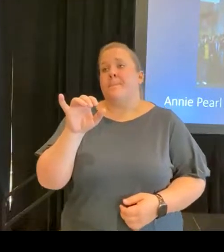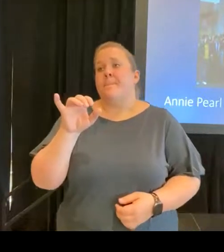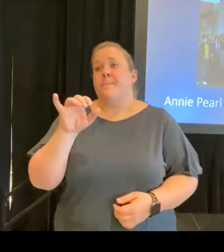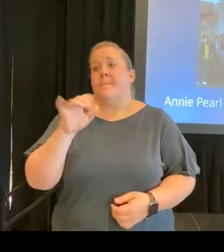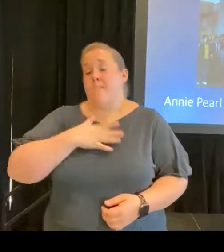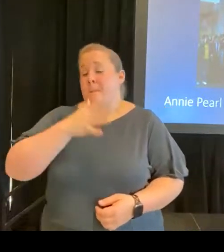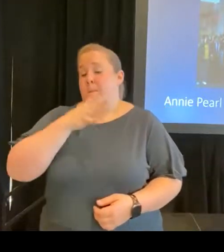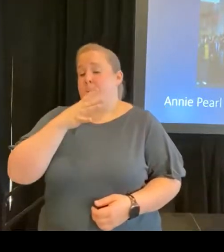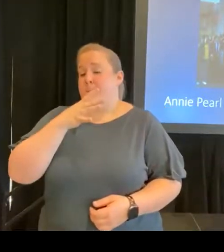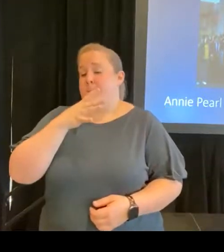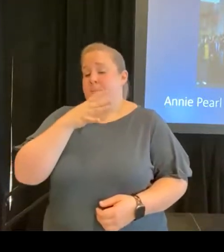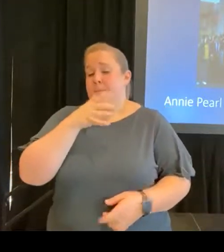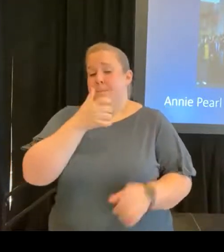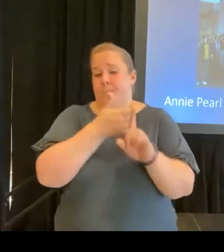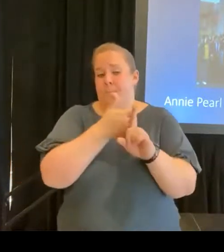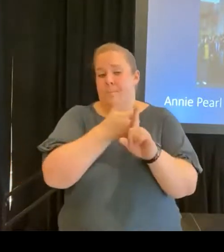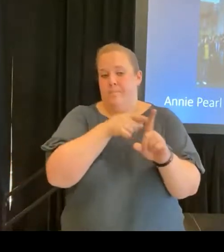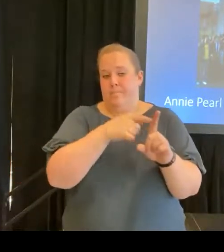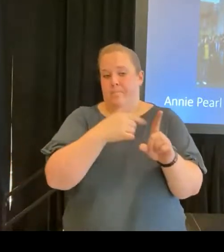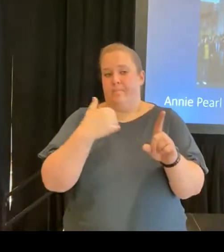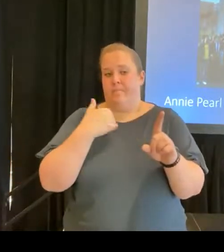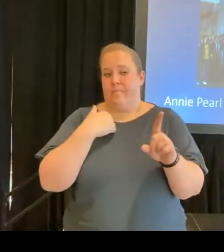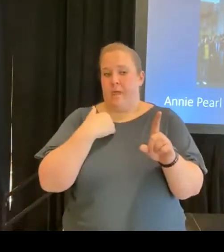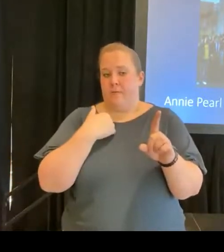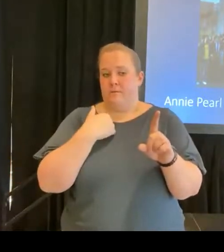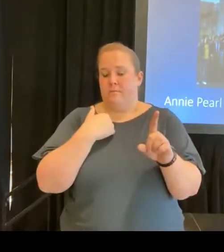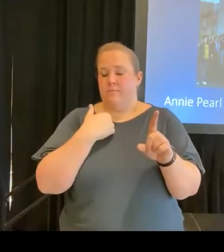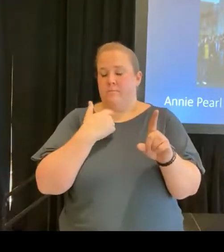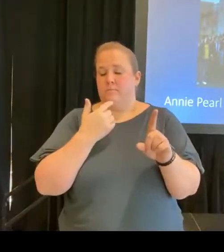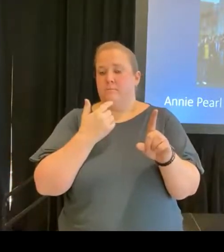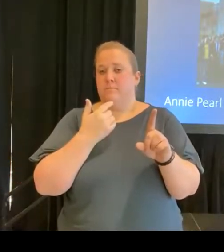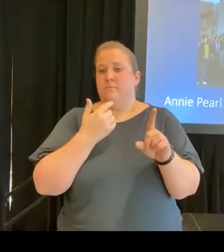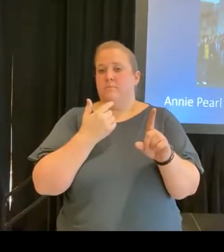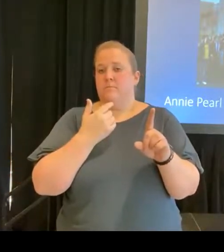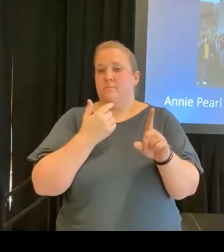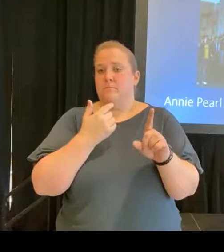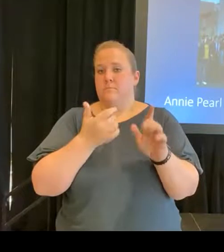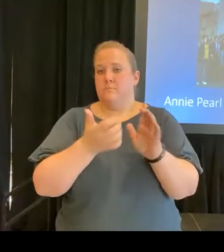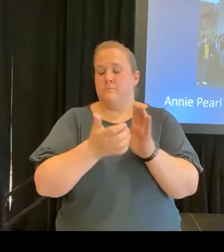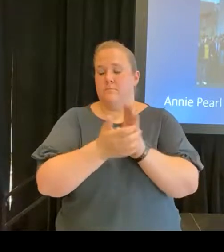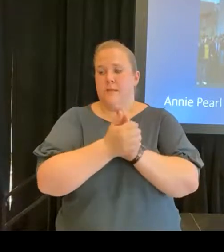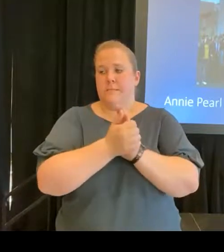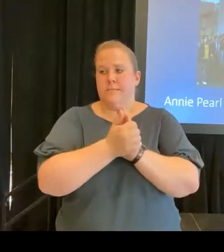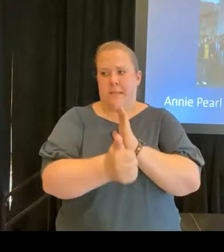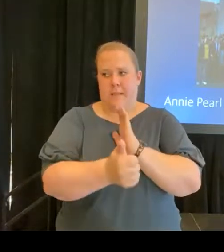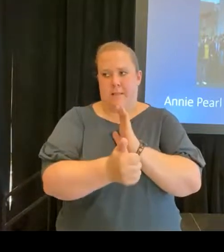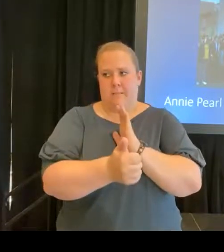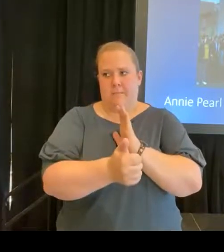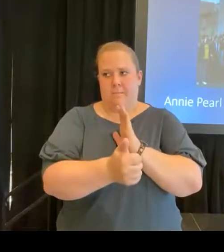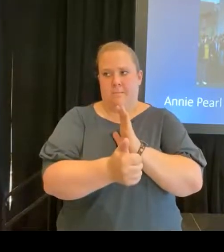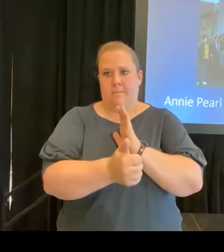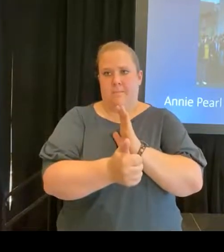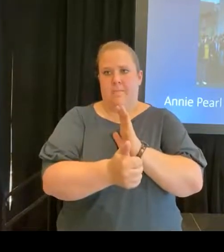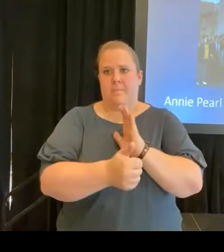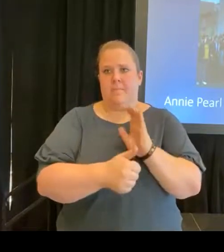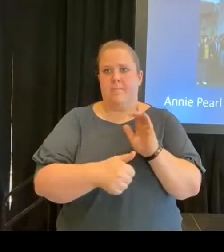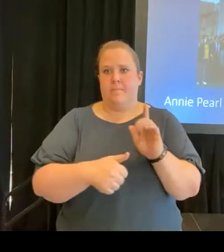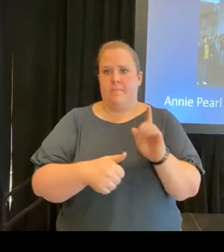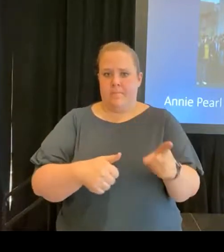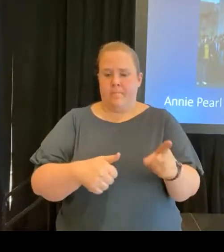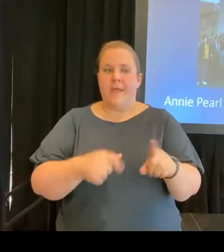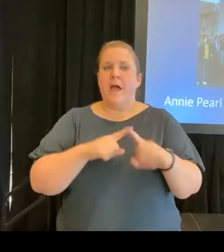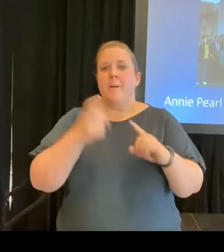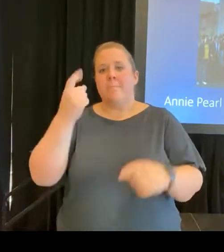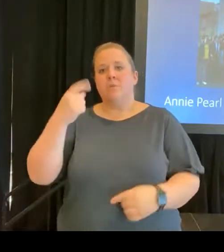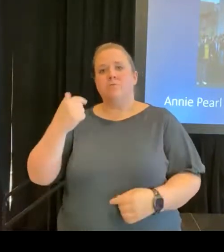my mother had a skill, you see. But she had 4 of us,